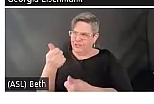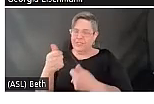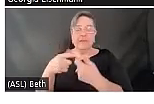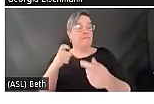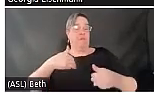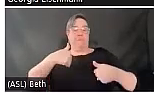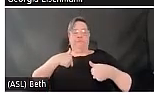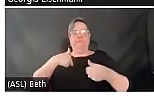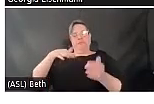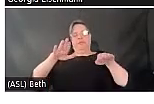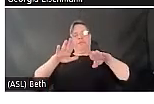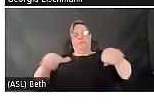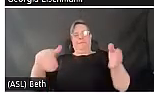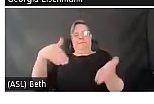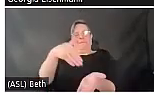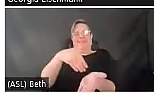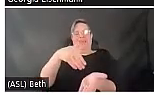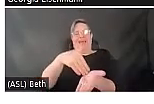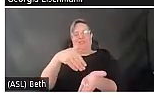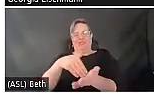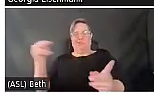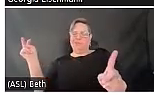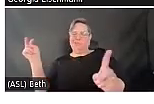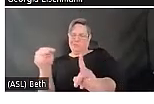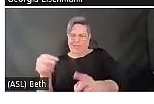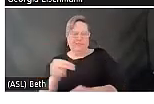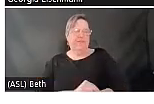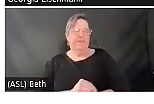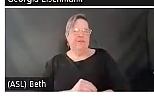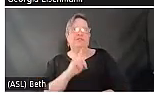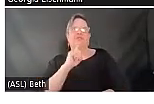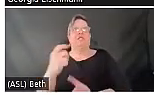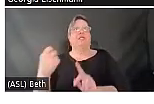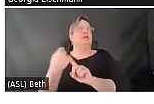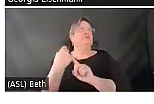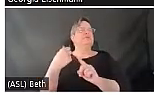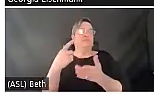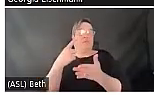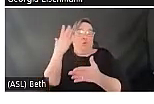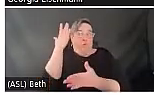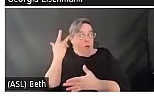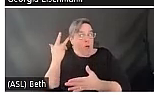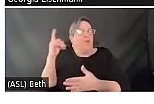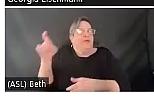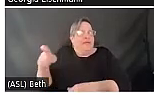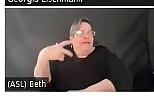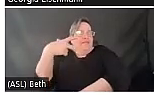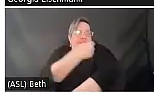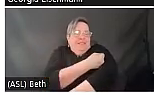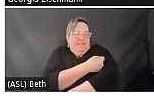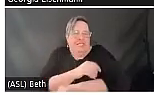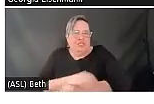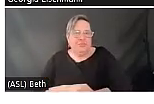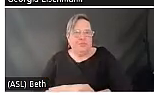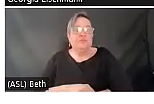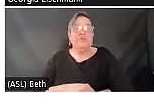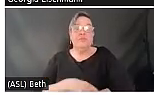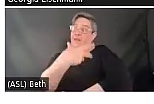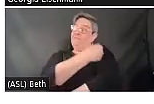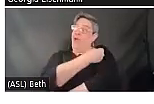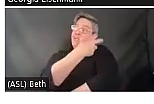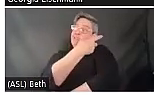think, drives home why we want our children vaccinated as well. Vaccination reduced hospitalization by 40%